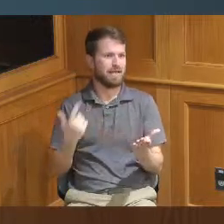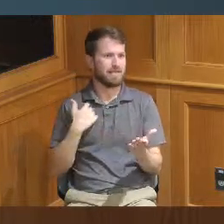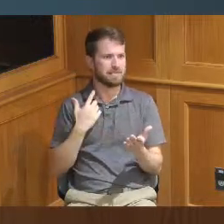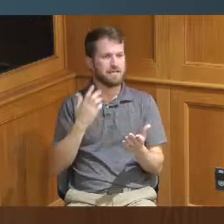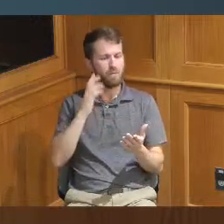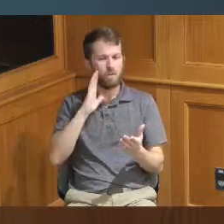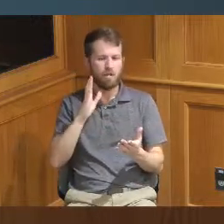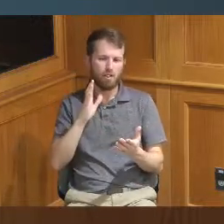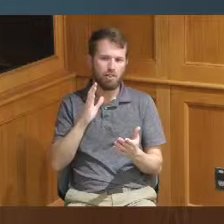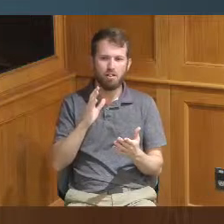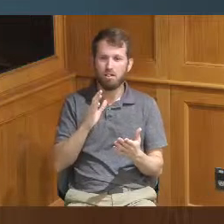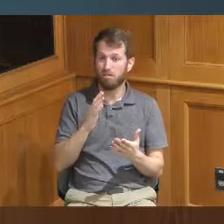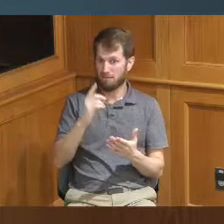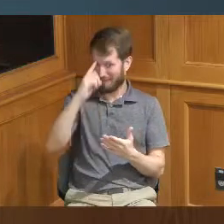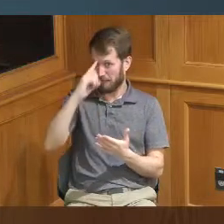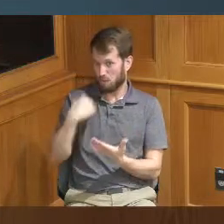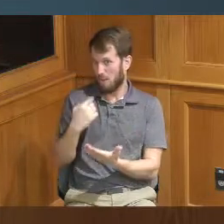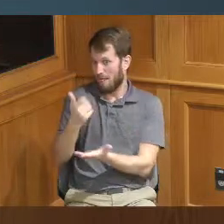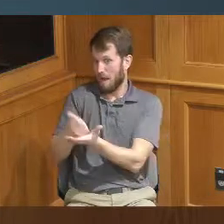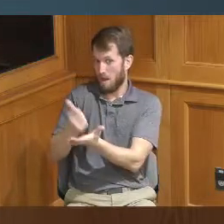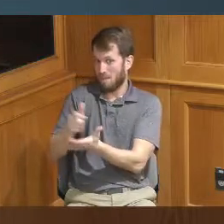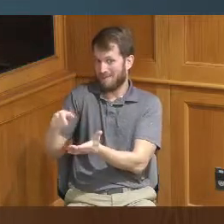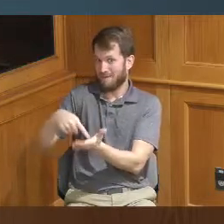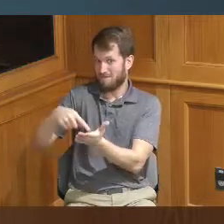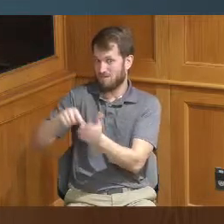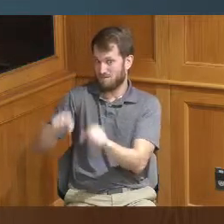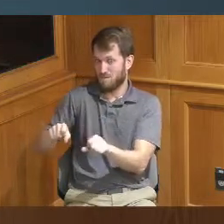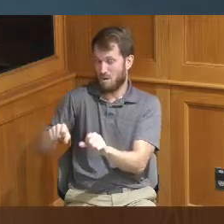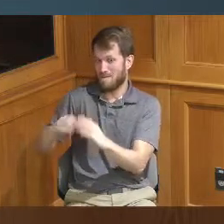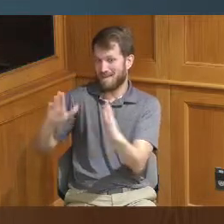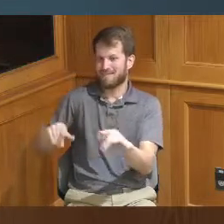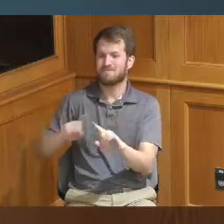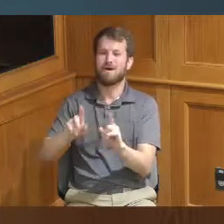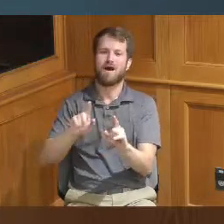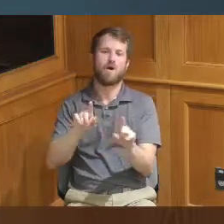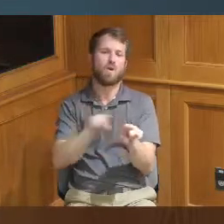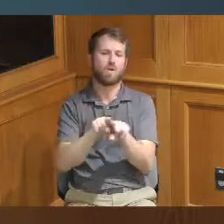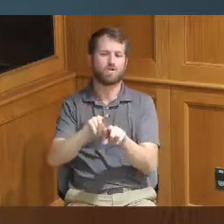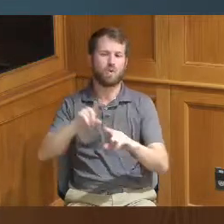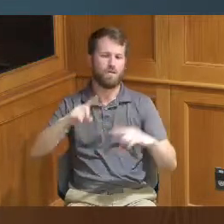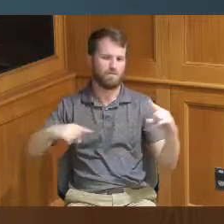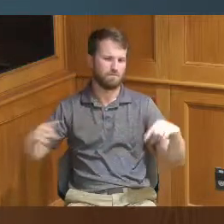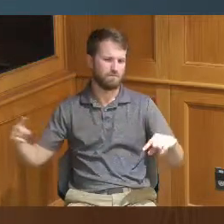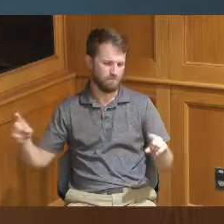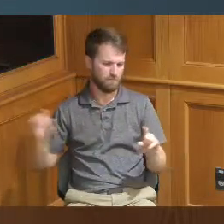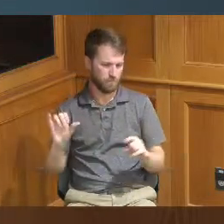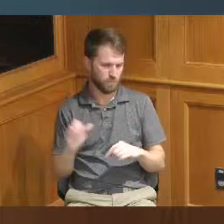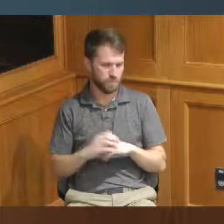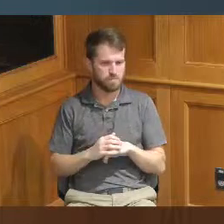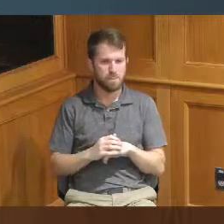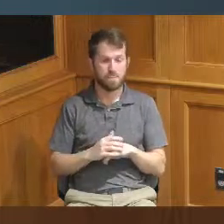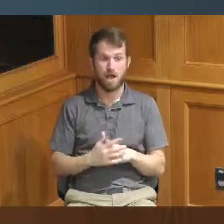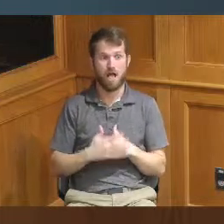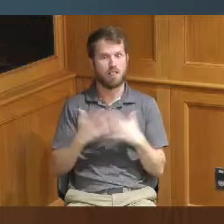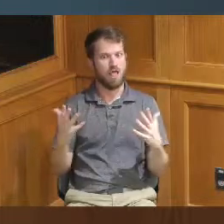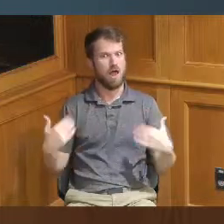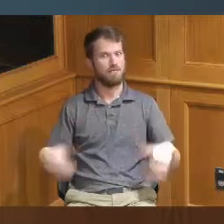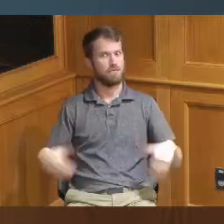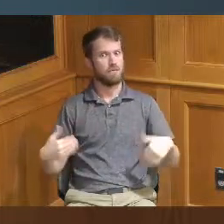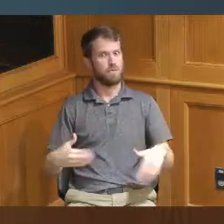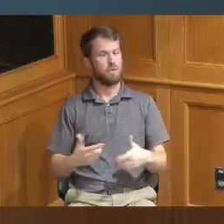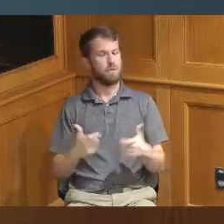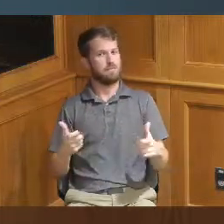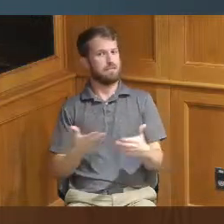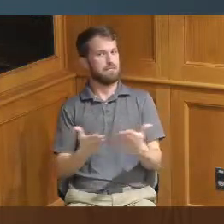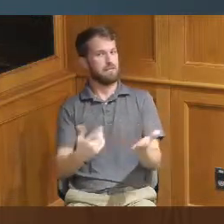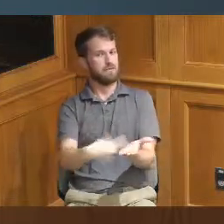only help with affordable housing, but also diversify the housing base. So we've got a lot of big things to talk about,